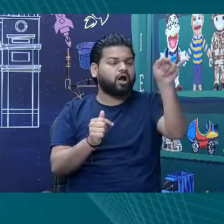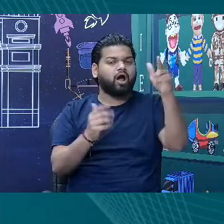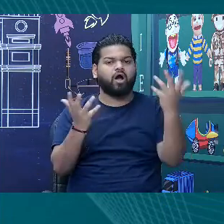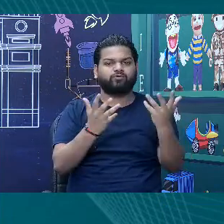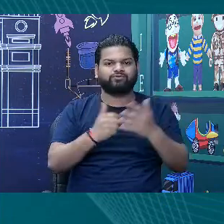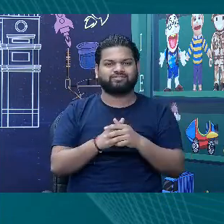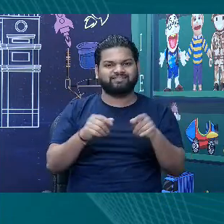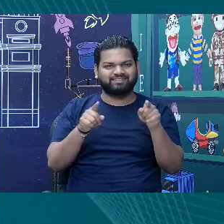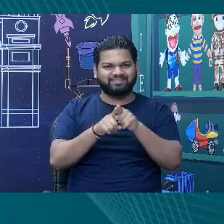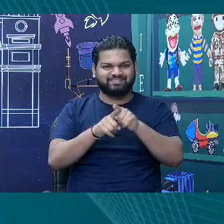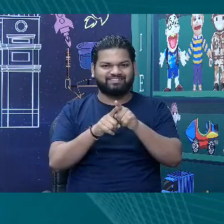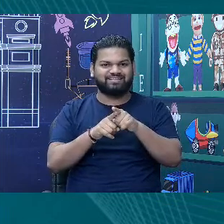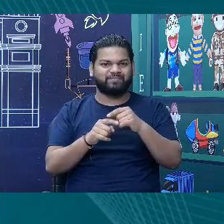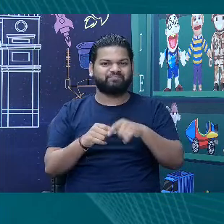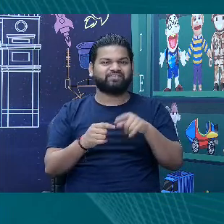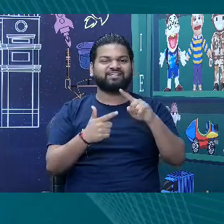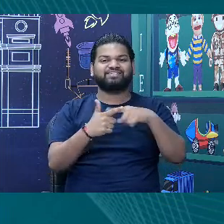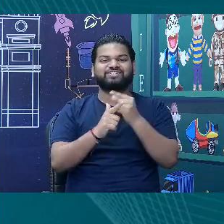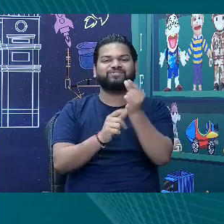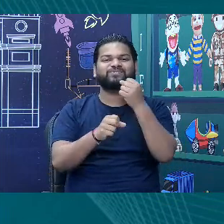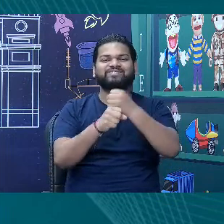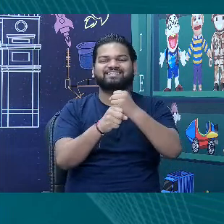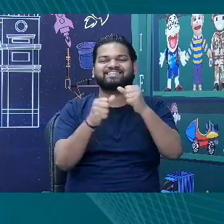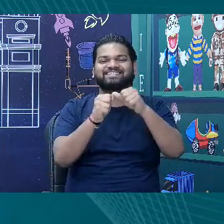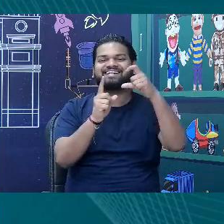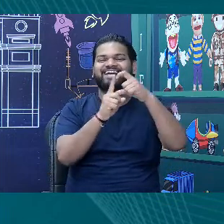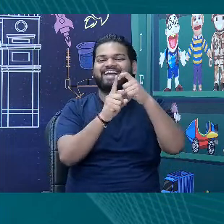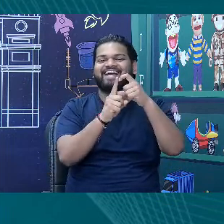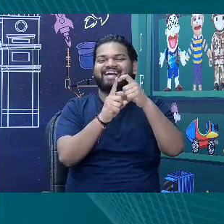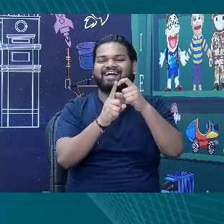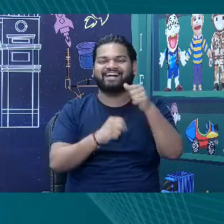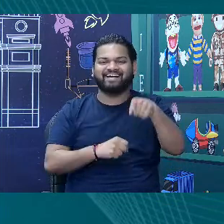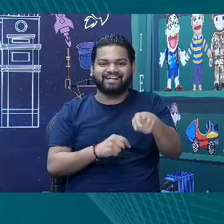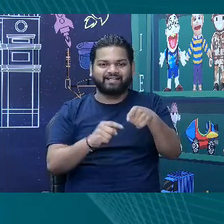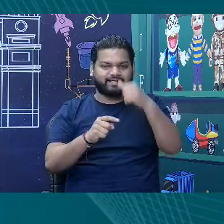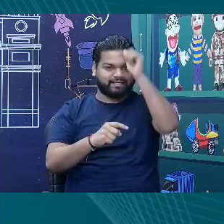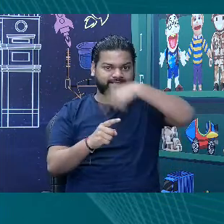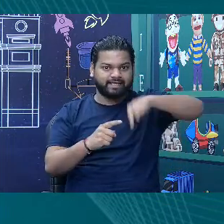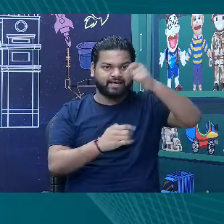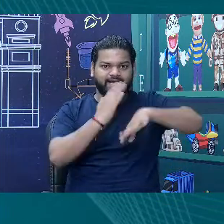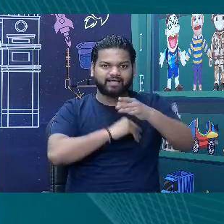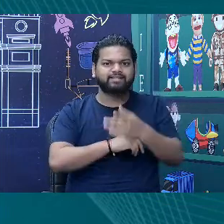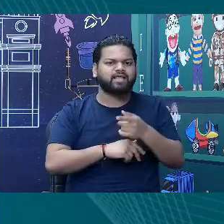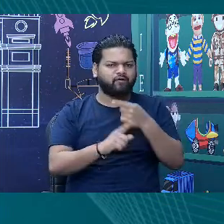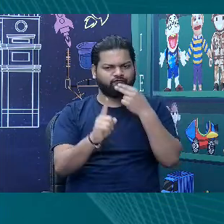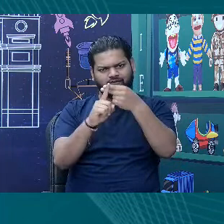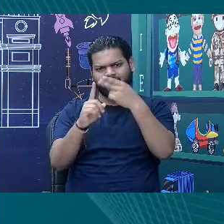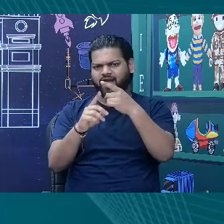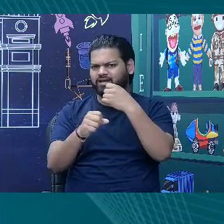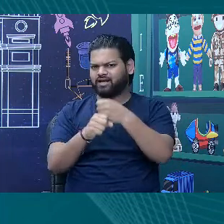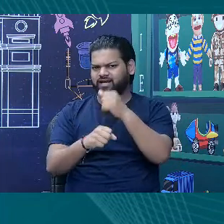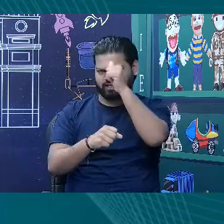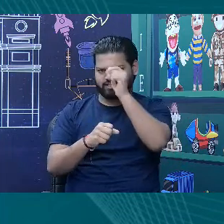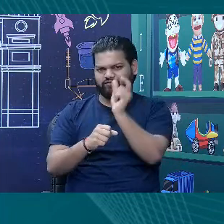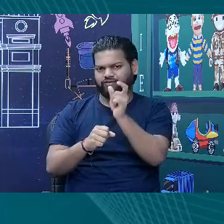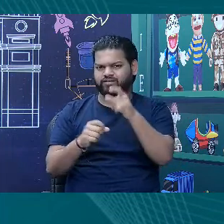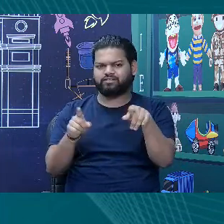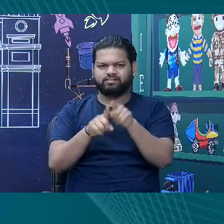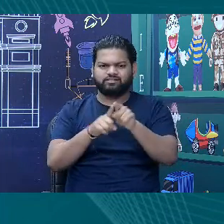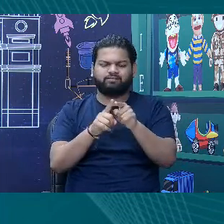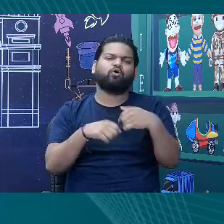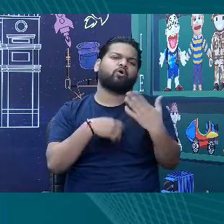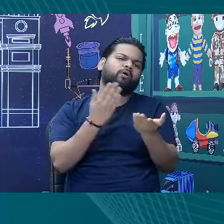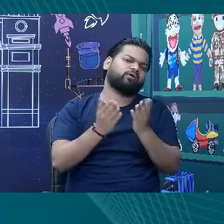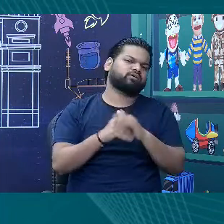jugaad, we can say in India, so we can use rice, to make the way. You can use rice grains, or you can use pulses. Or